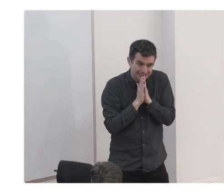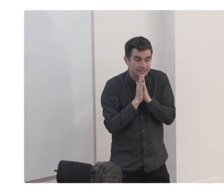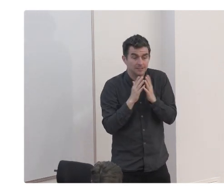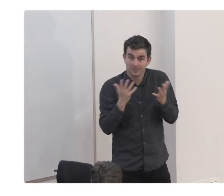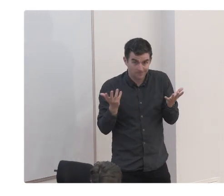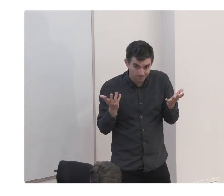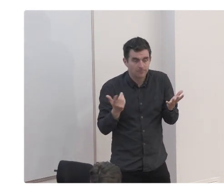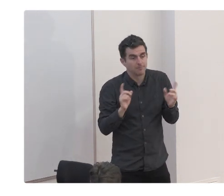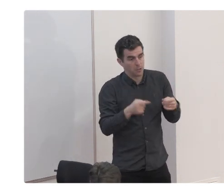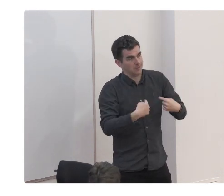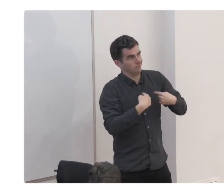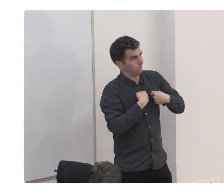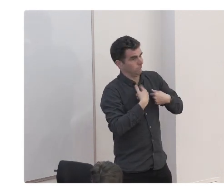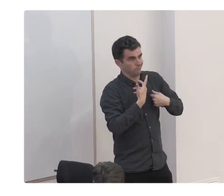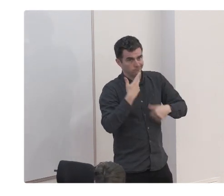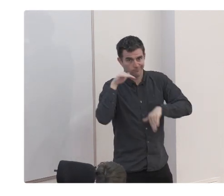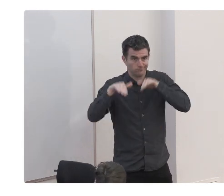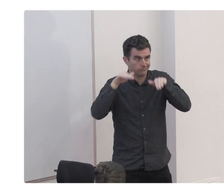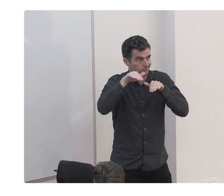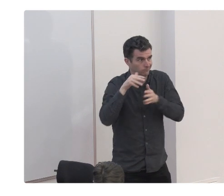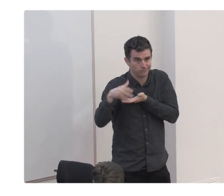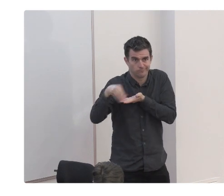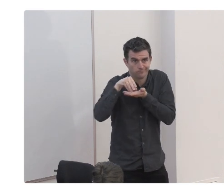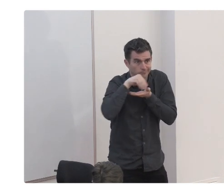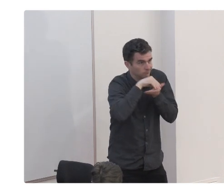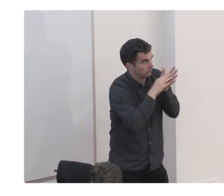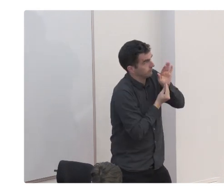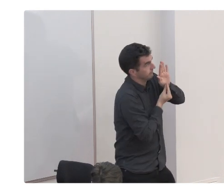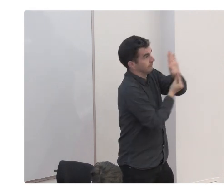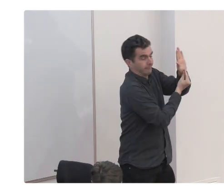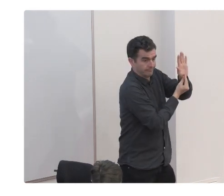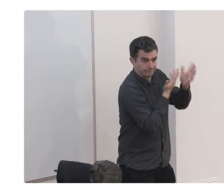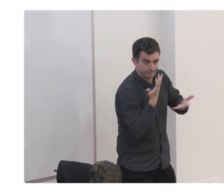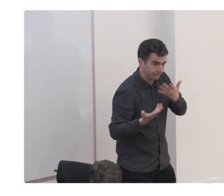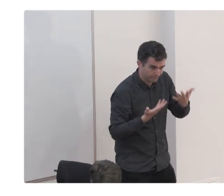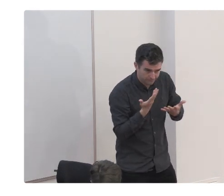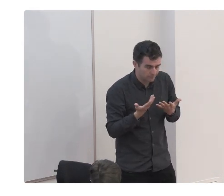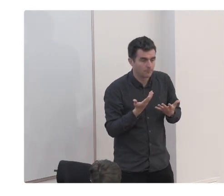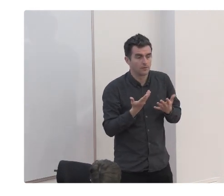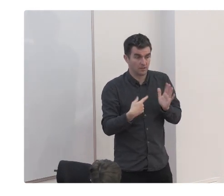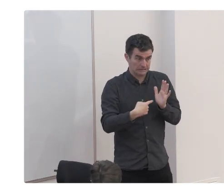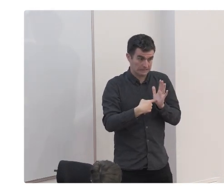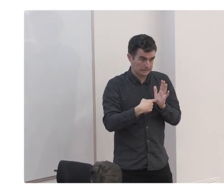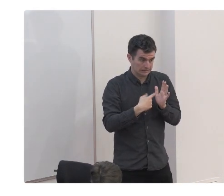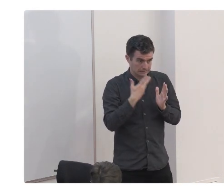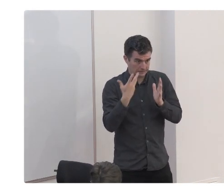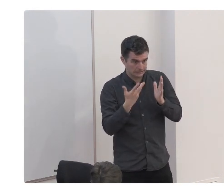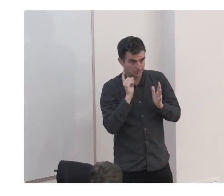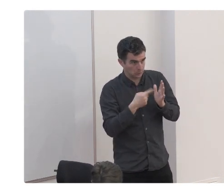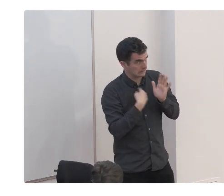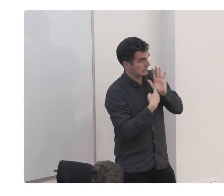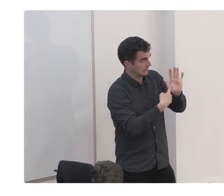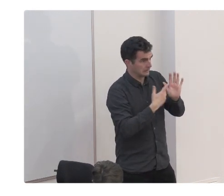that, they prepared their reports and they submitted their reports to the CRPD committee.